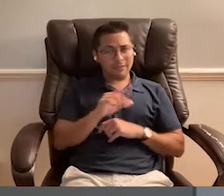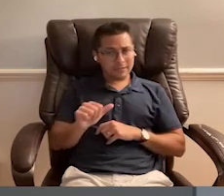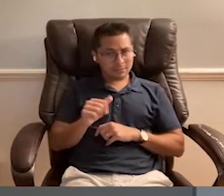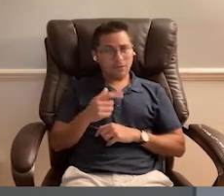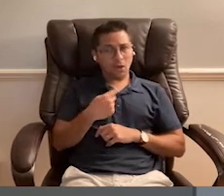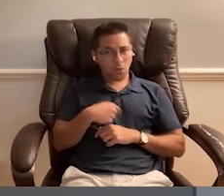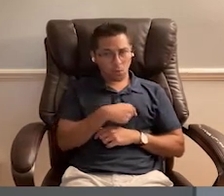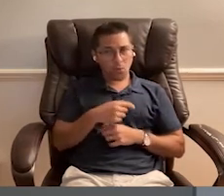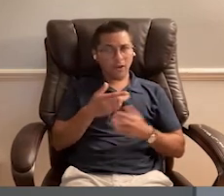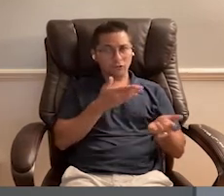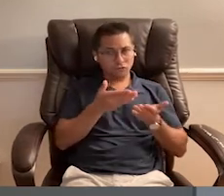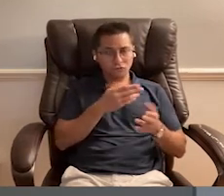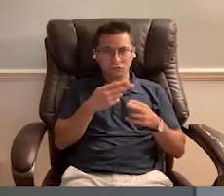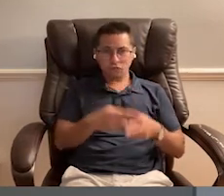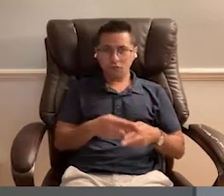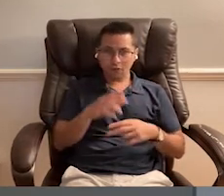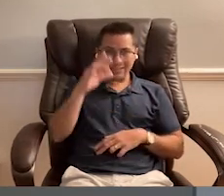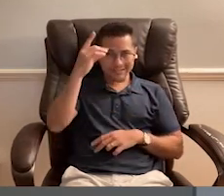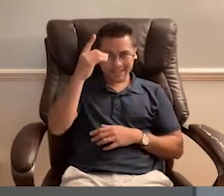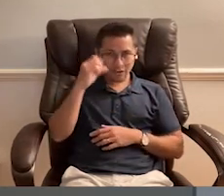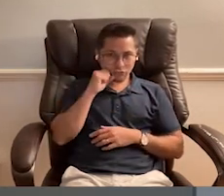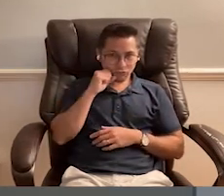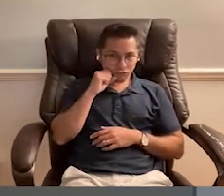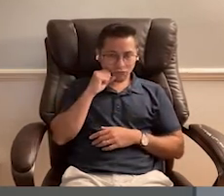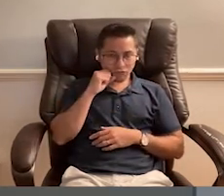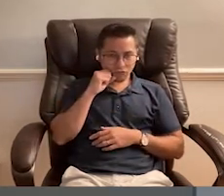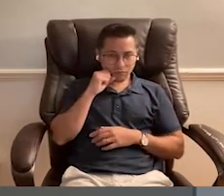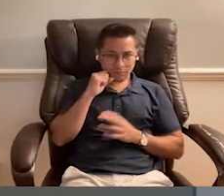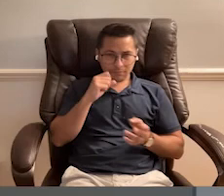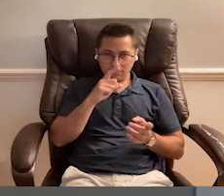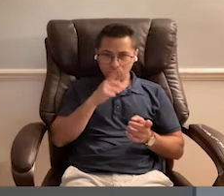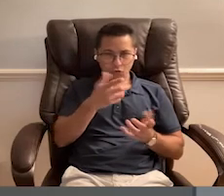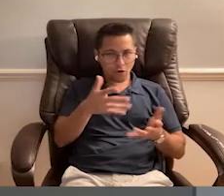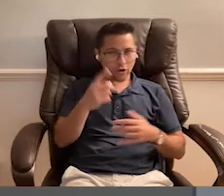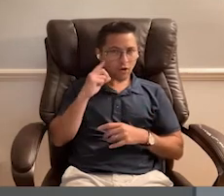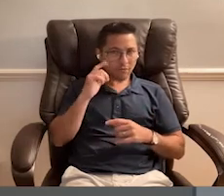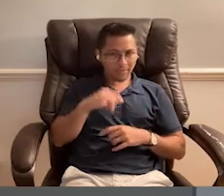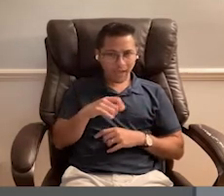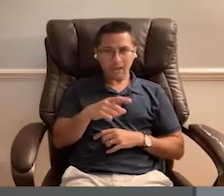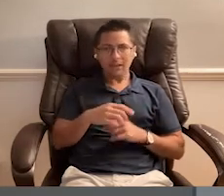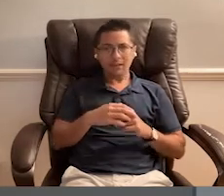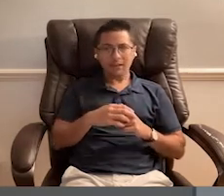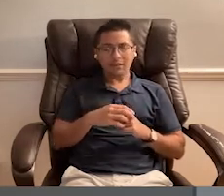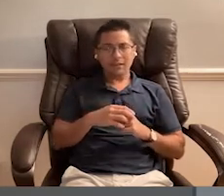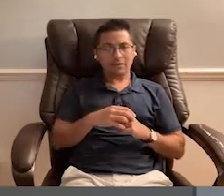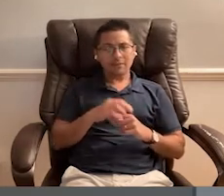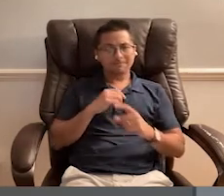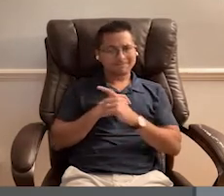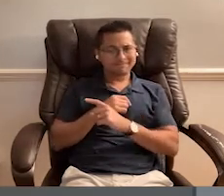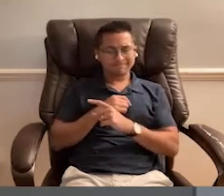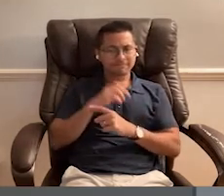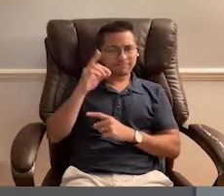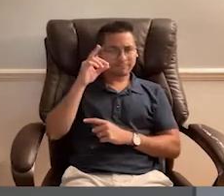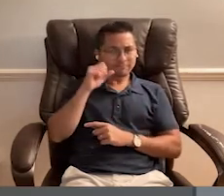Then we've got a disability that we serve called Down syndrome, and Liesl, and I'm sure you have all heard of that. And